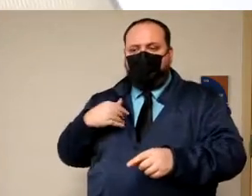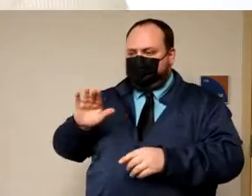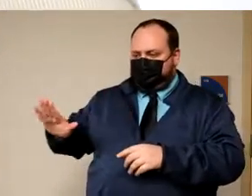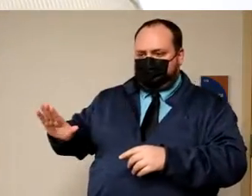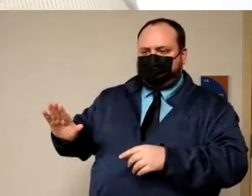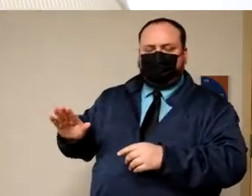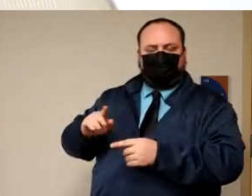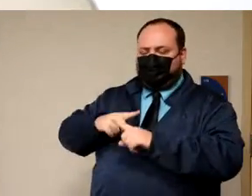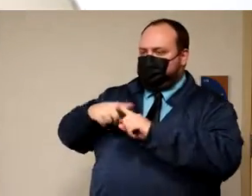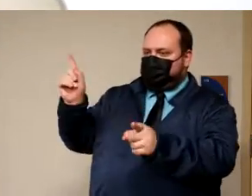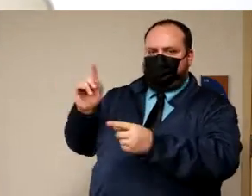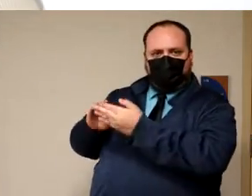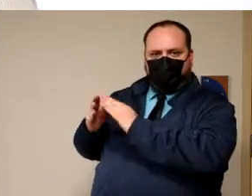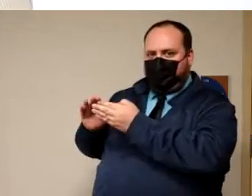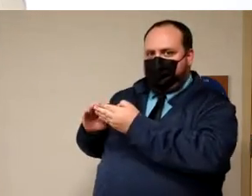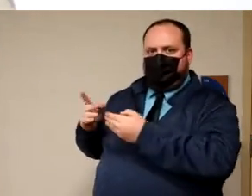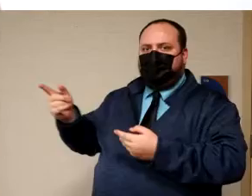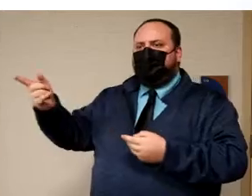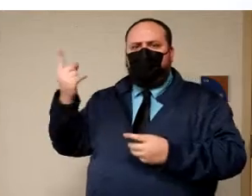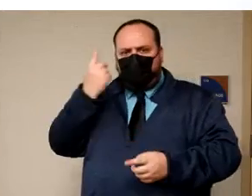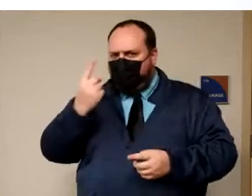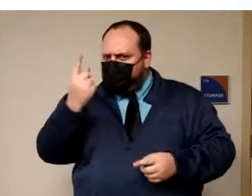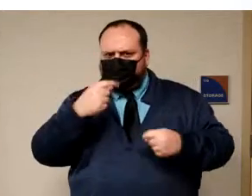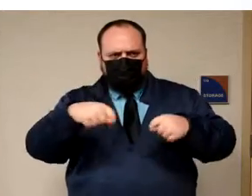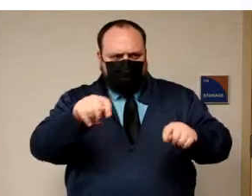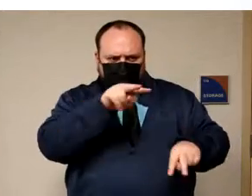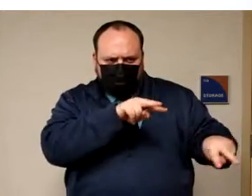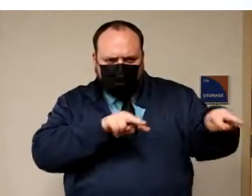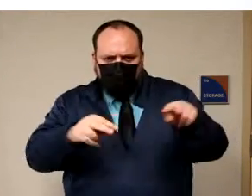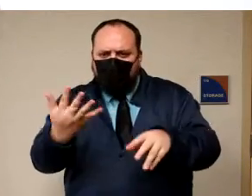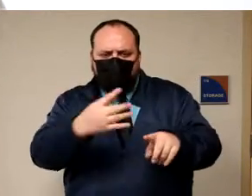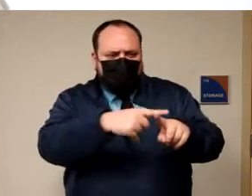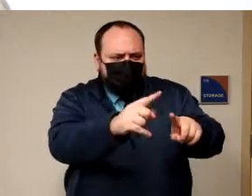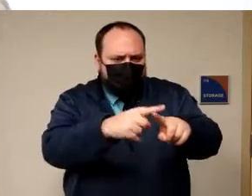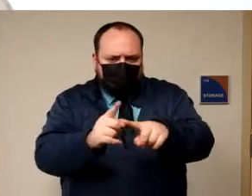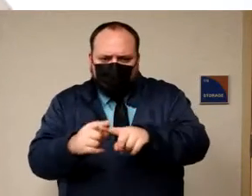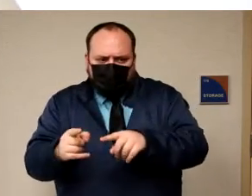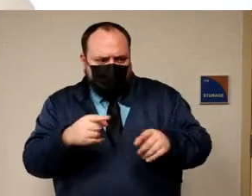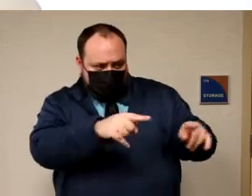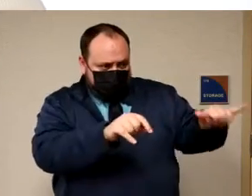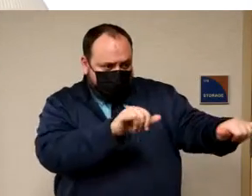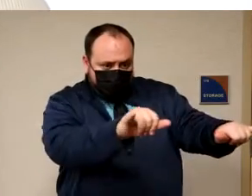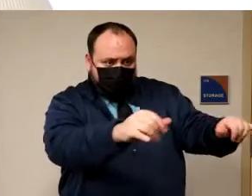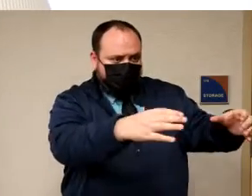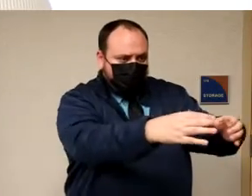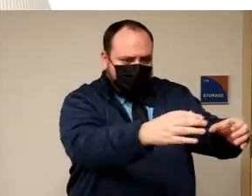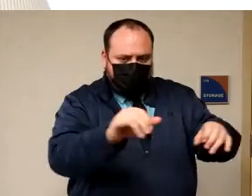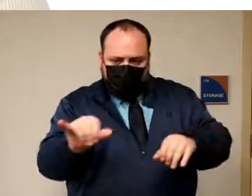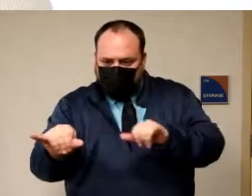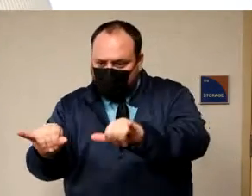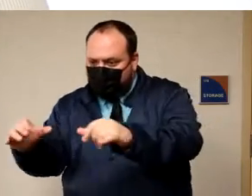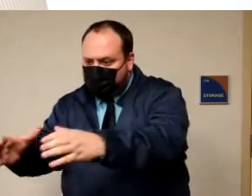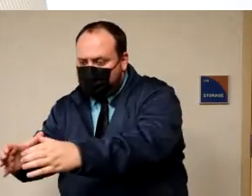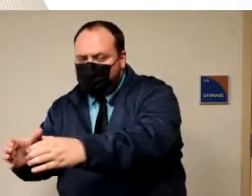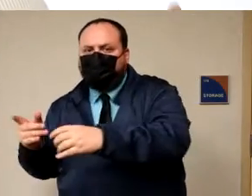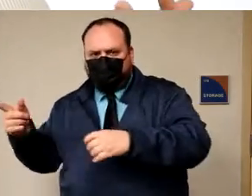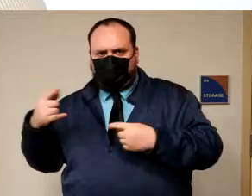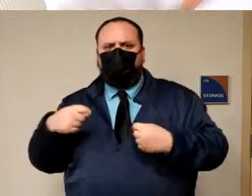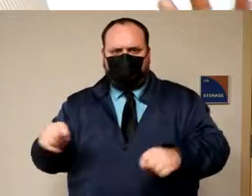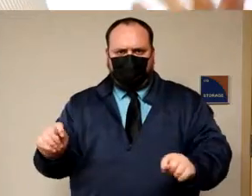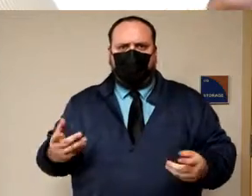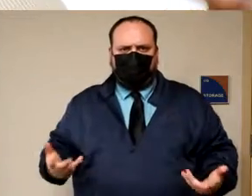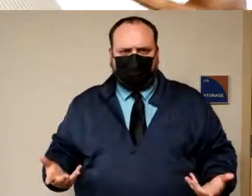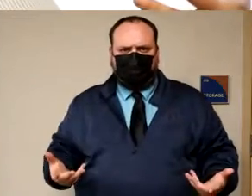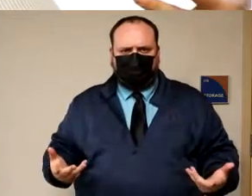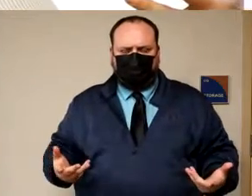their identity of community. So those are kind of things that we all try to take into consideration. Kind